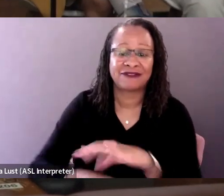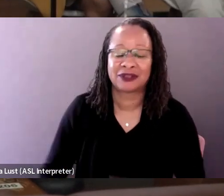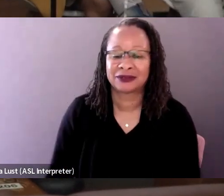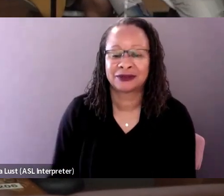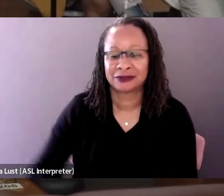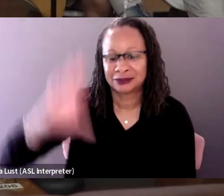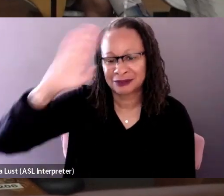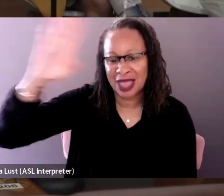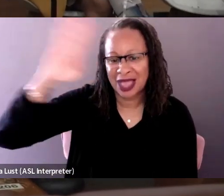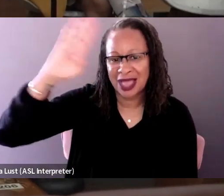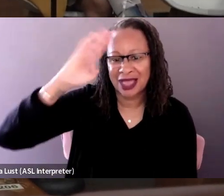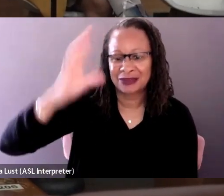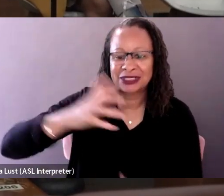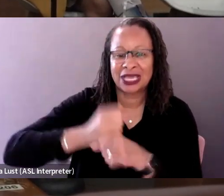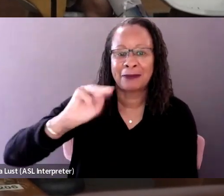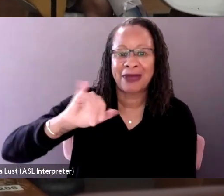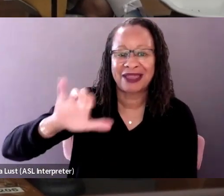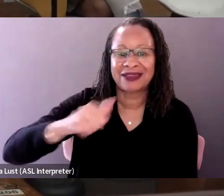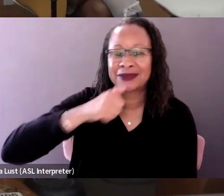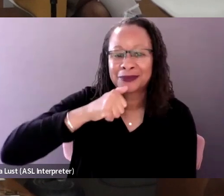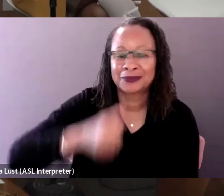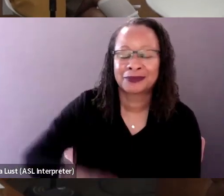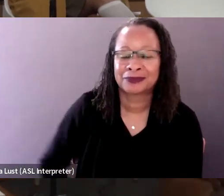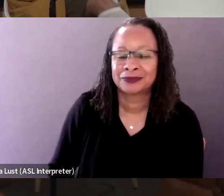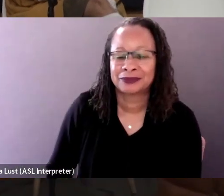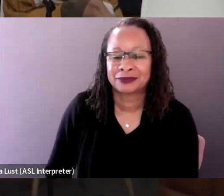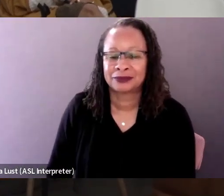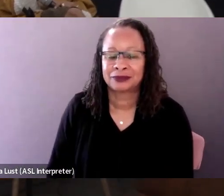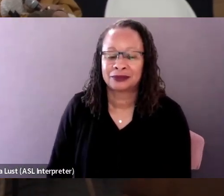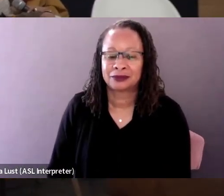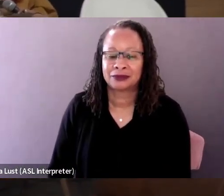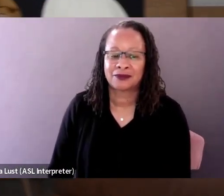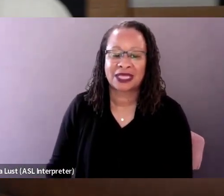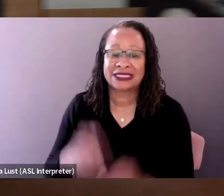second. Let me. I didn't know I was going to be speedy delivery here.